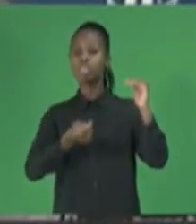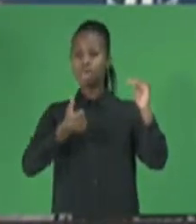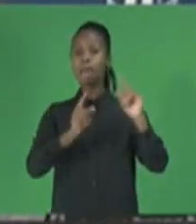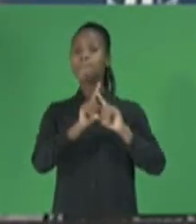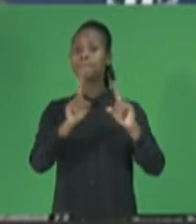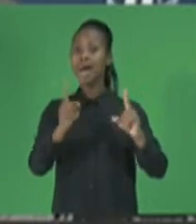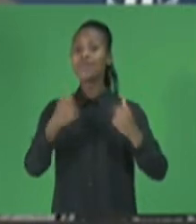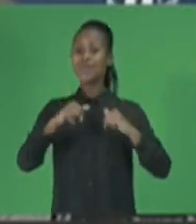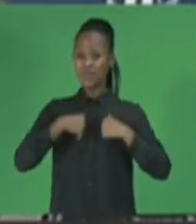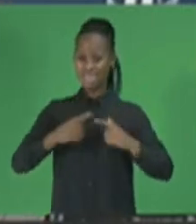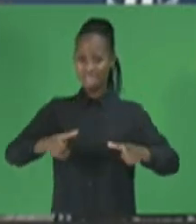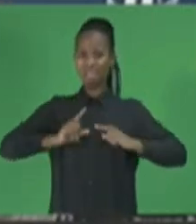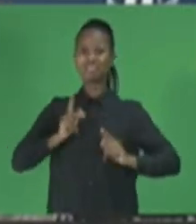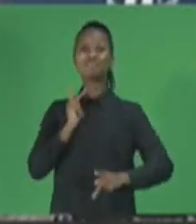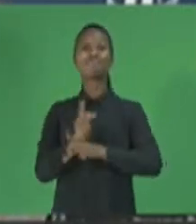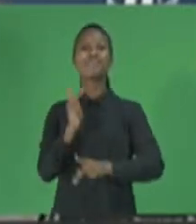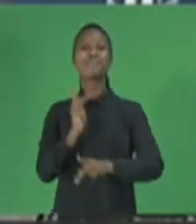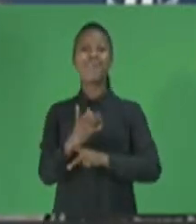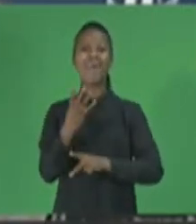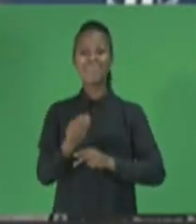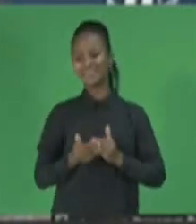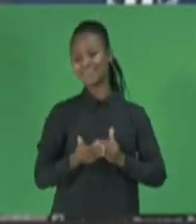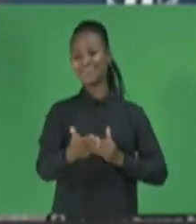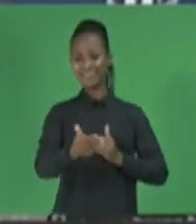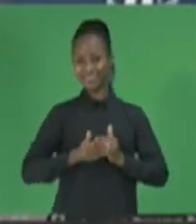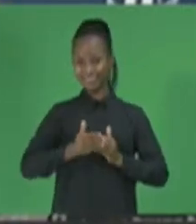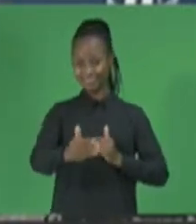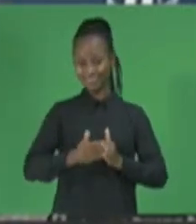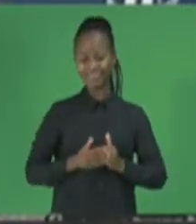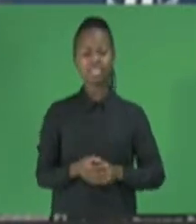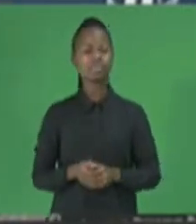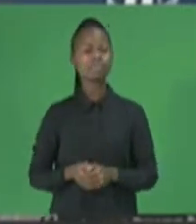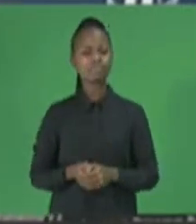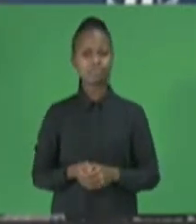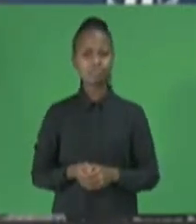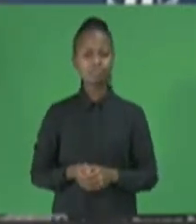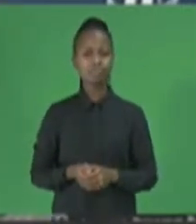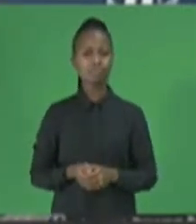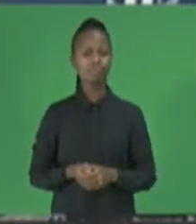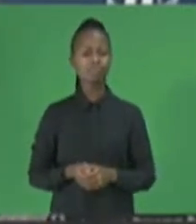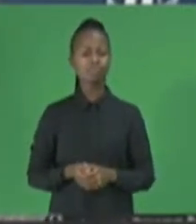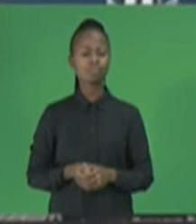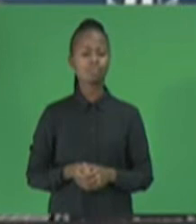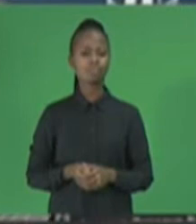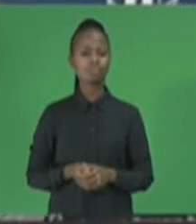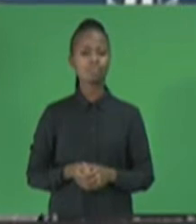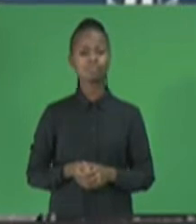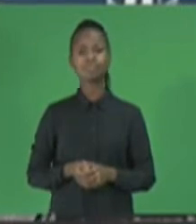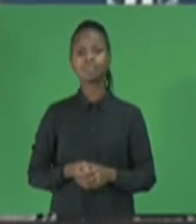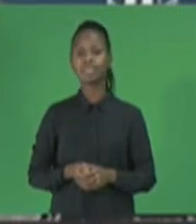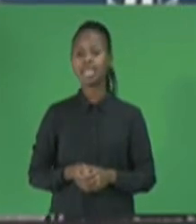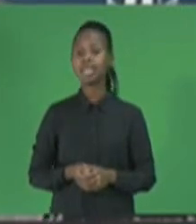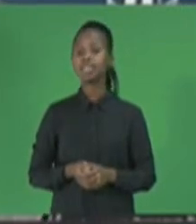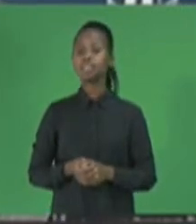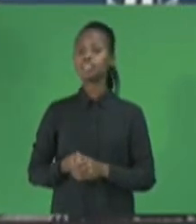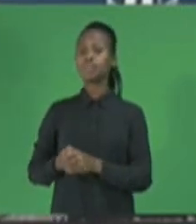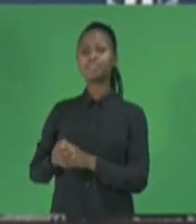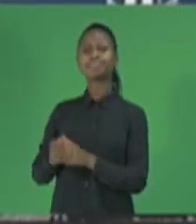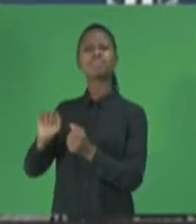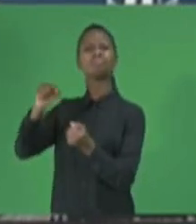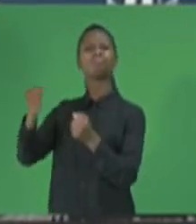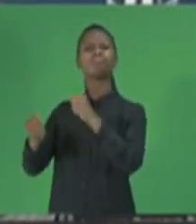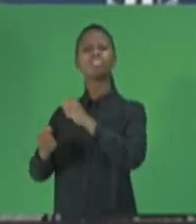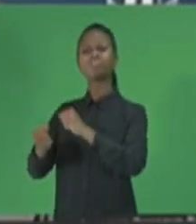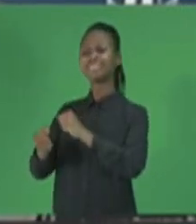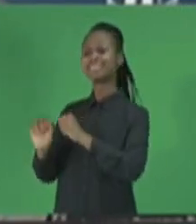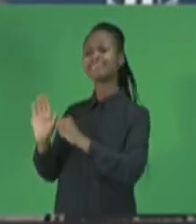than 2013. Secondly, if the current consolidation path that the Treasury has embarked